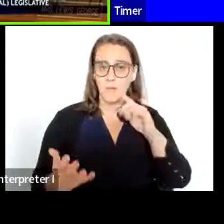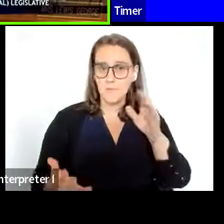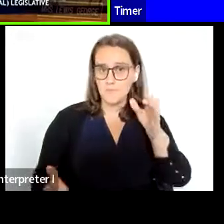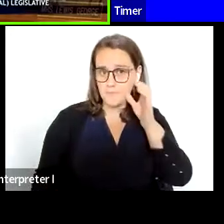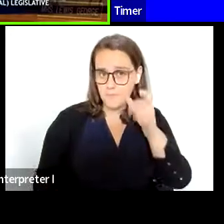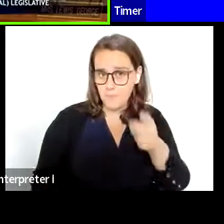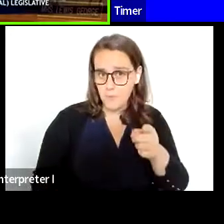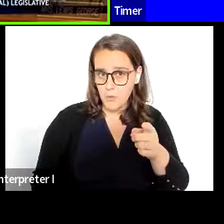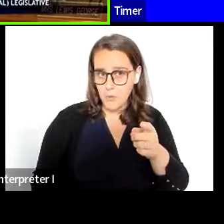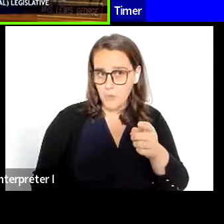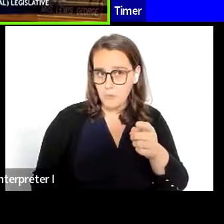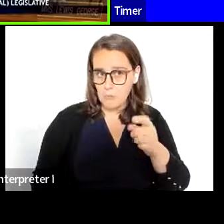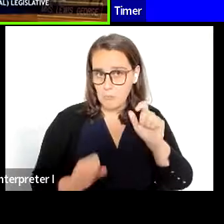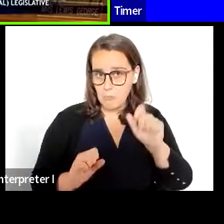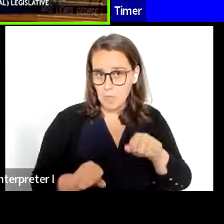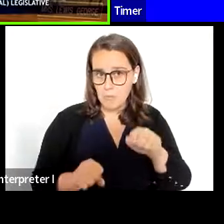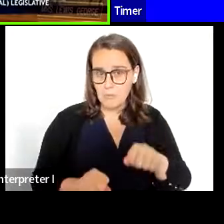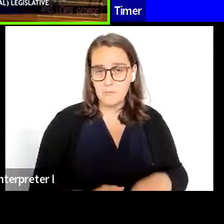if possible.